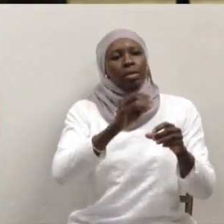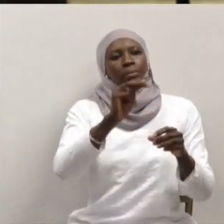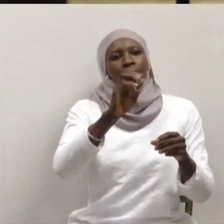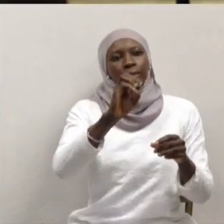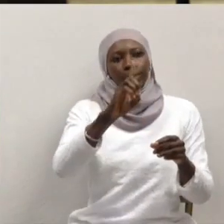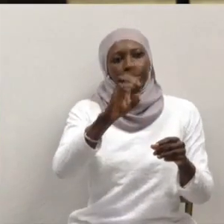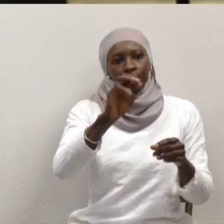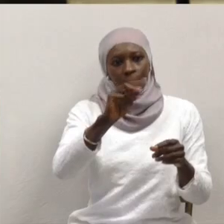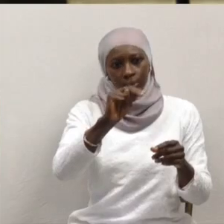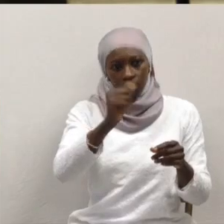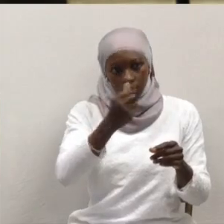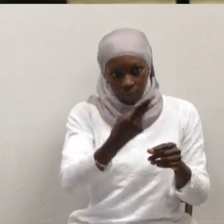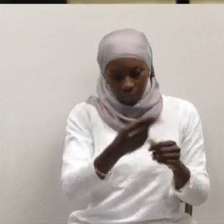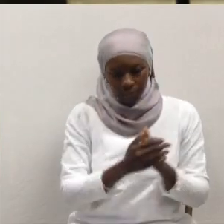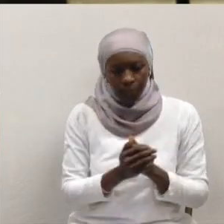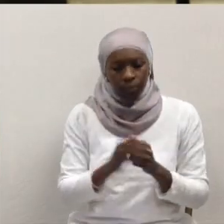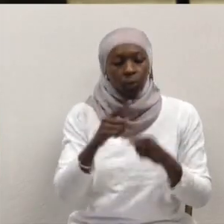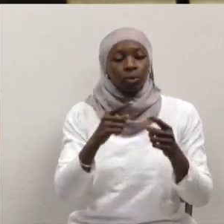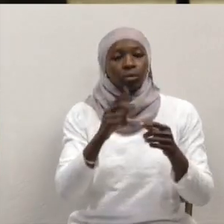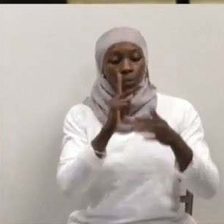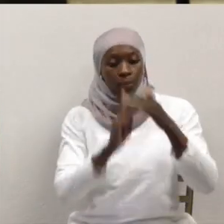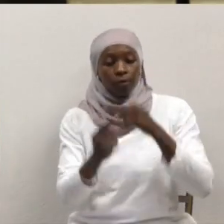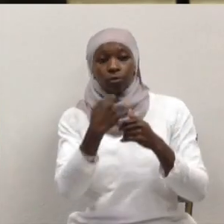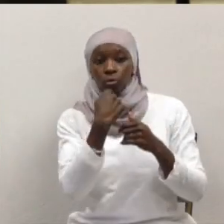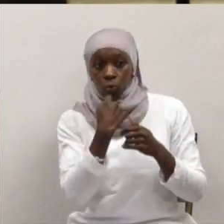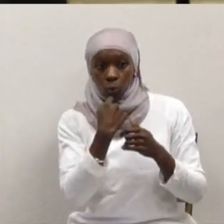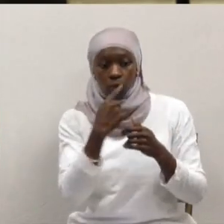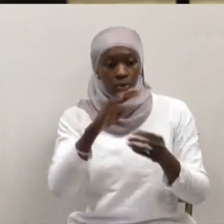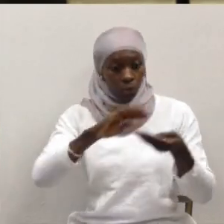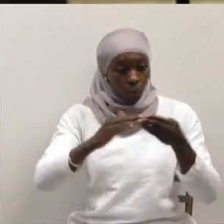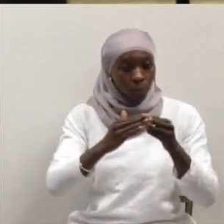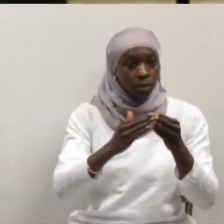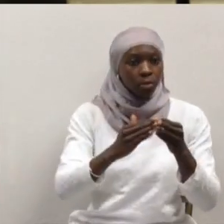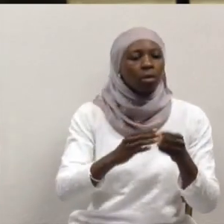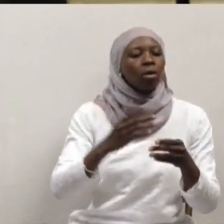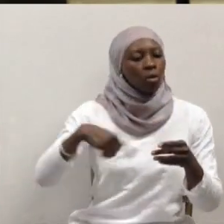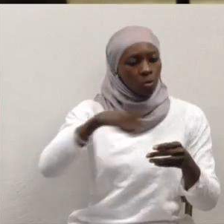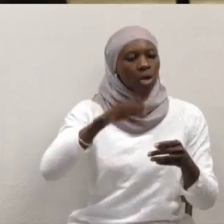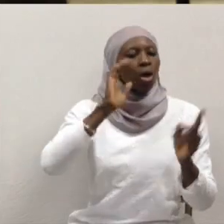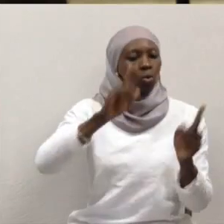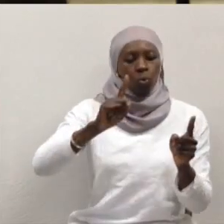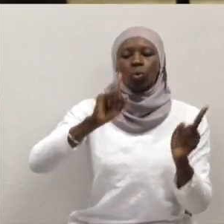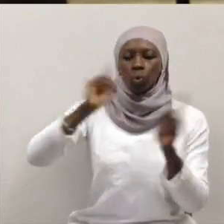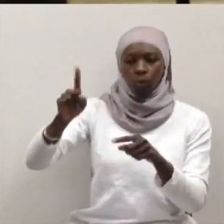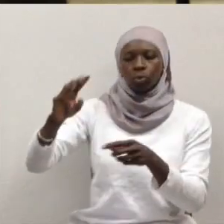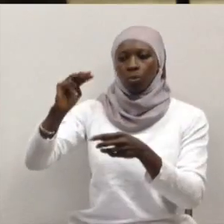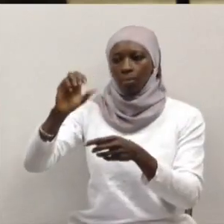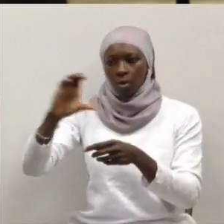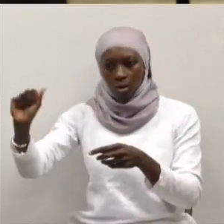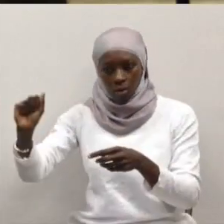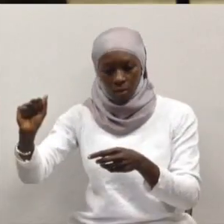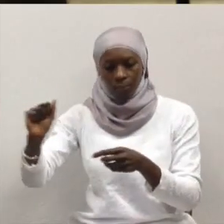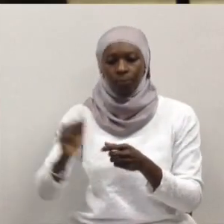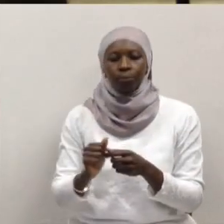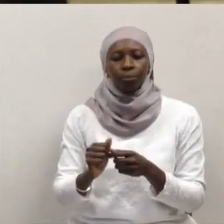the Prophet sallallahu alaihi wasallam told the community in Medina, we are going to go to Mecca. The